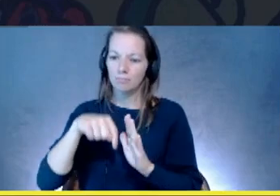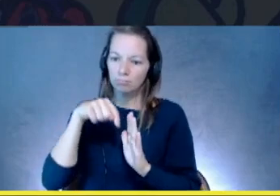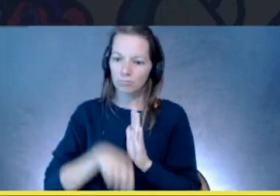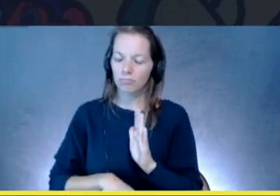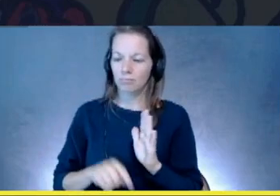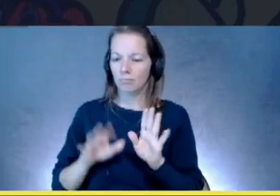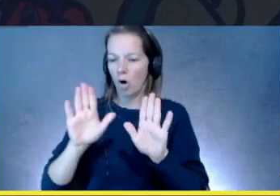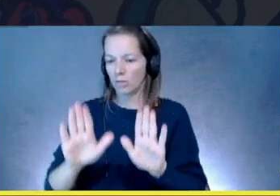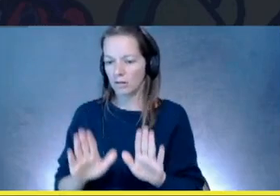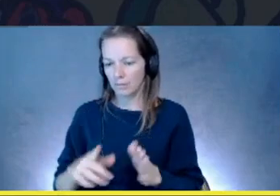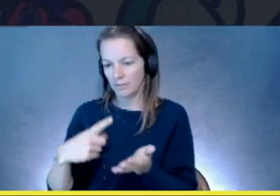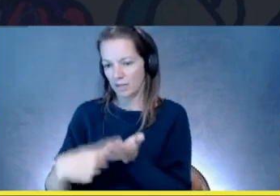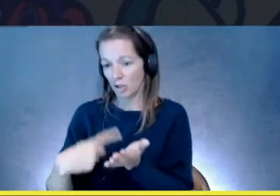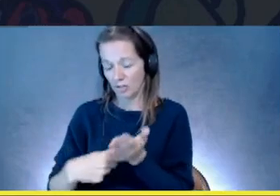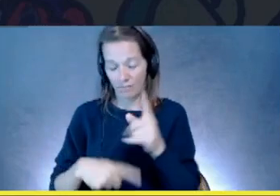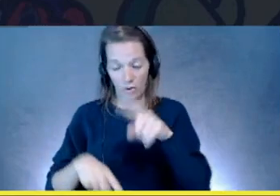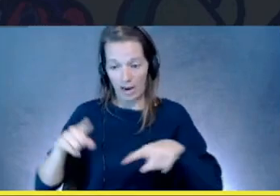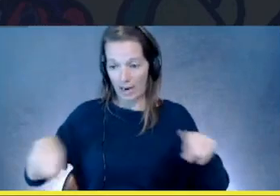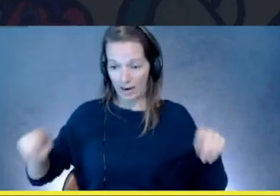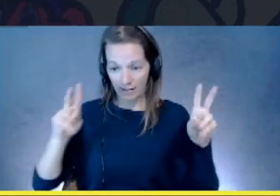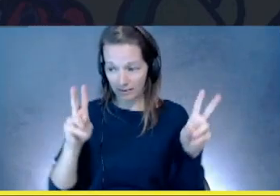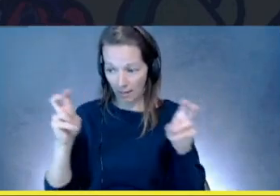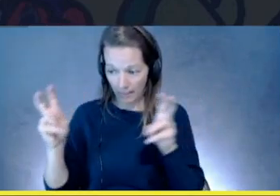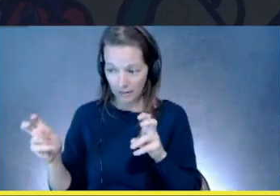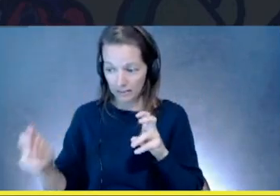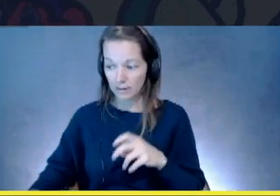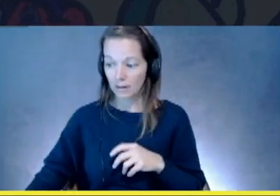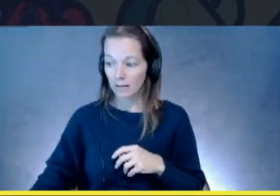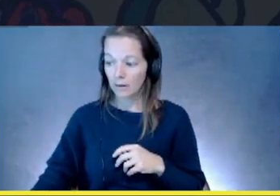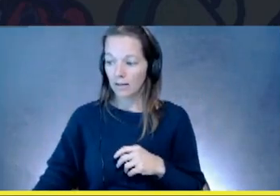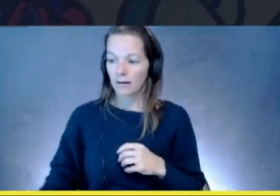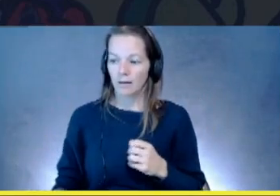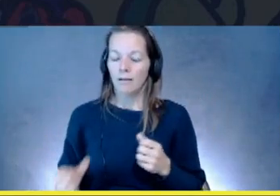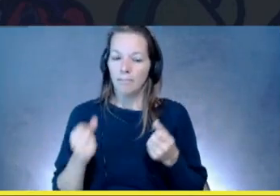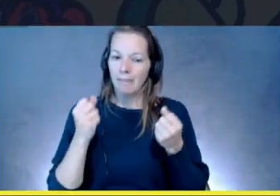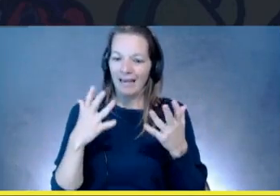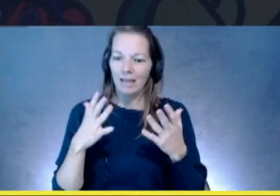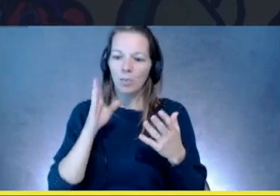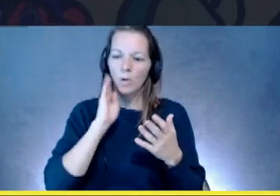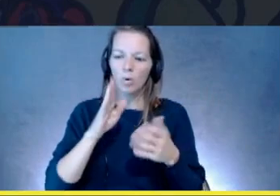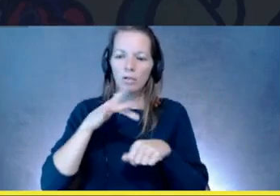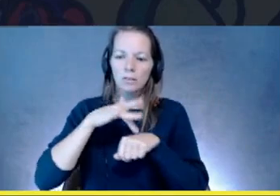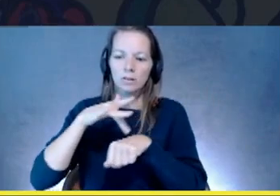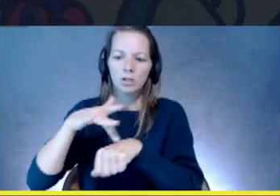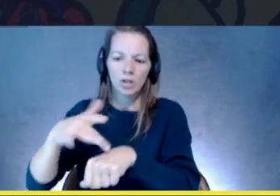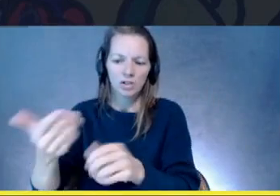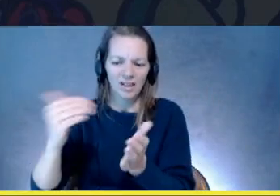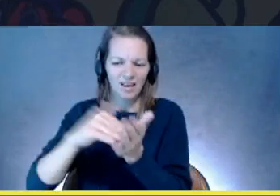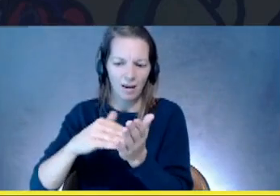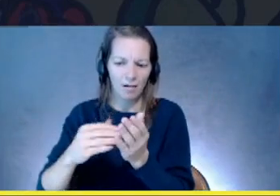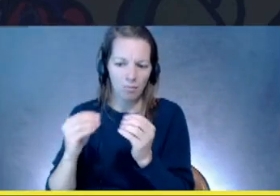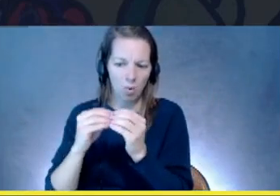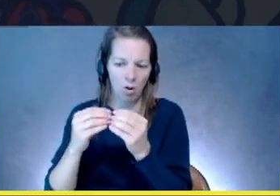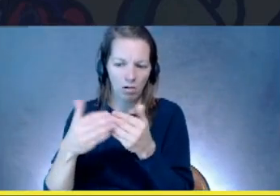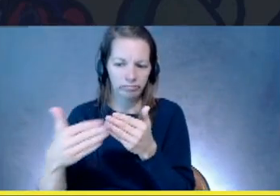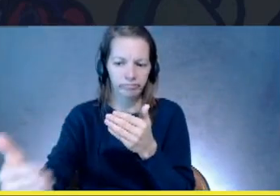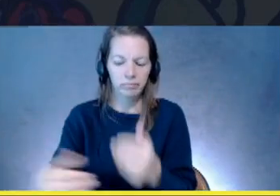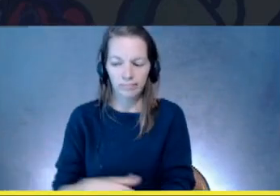a variety of topics, many of which, thankfully, we will have a little more time to explore over the course of the